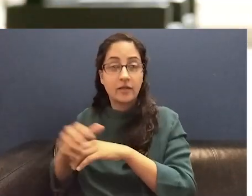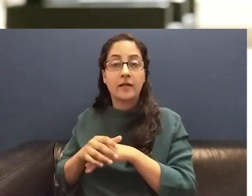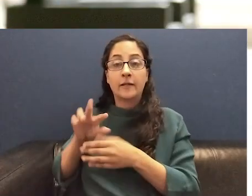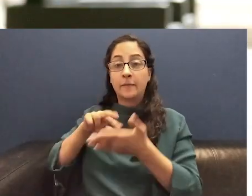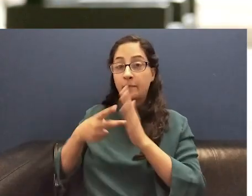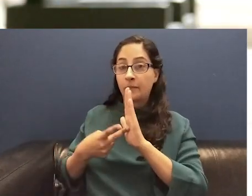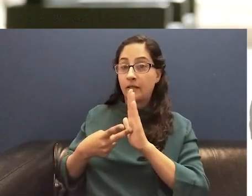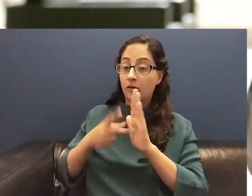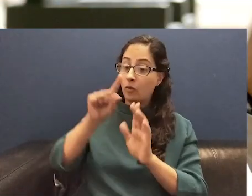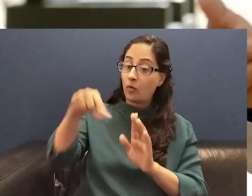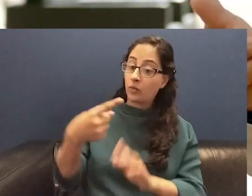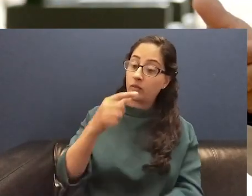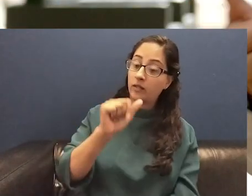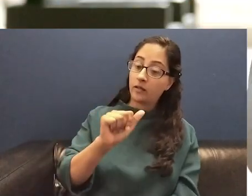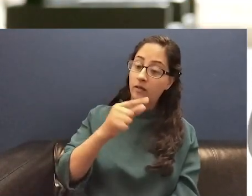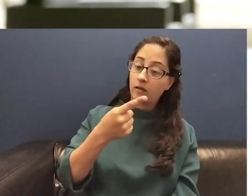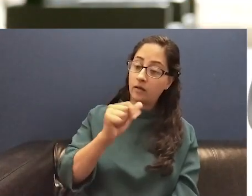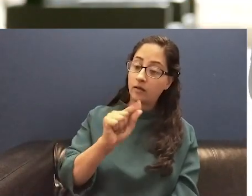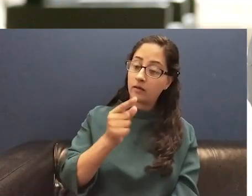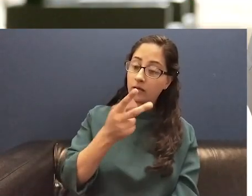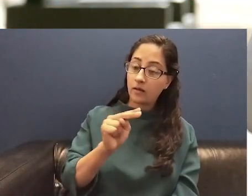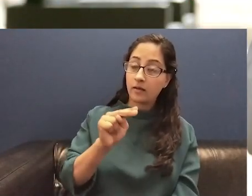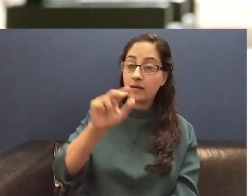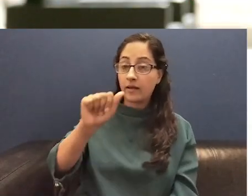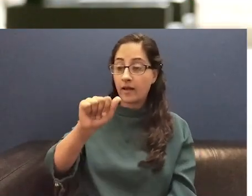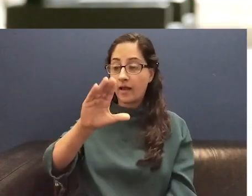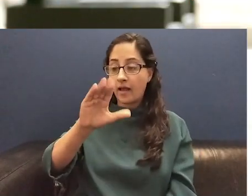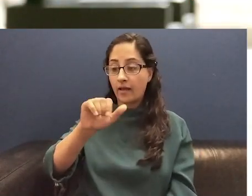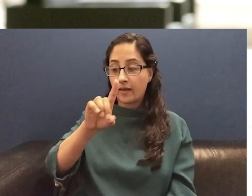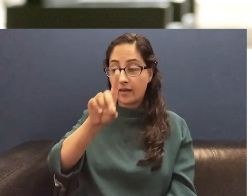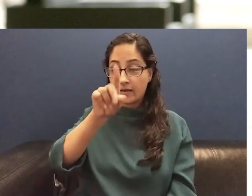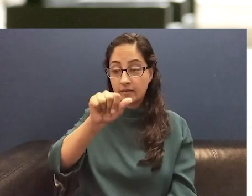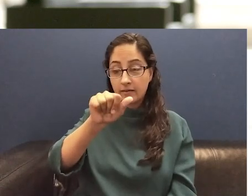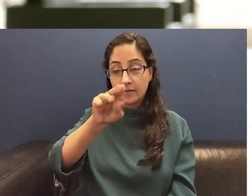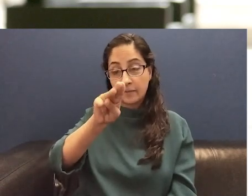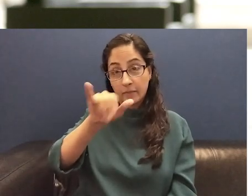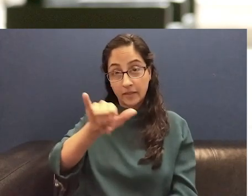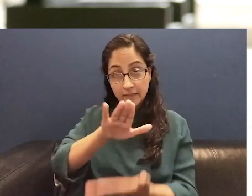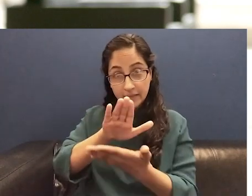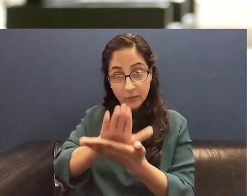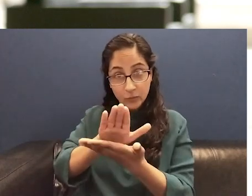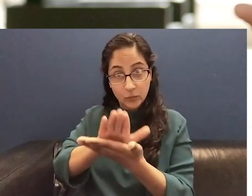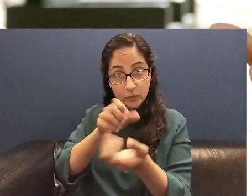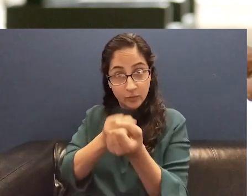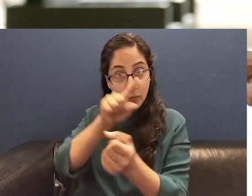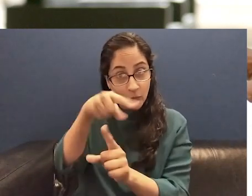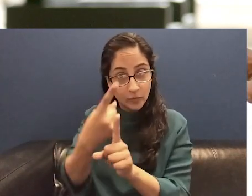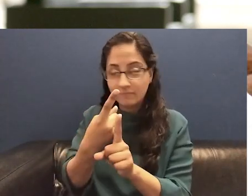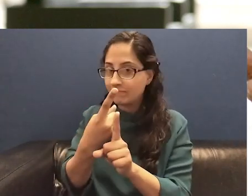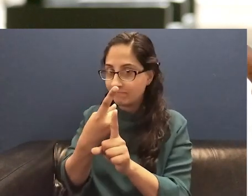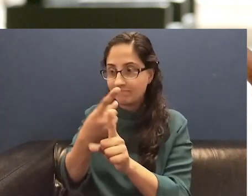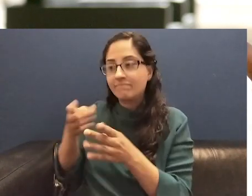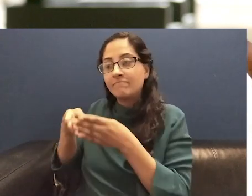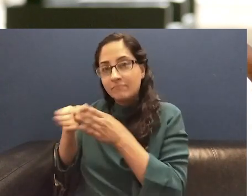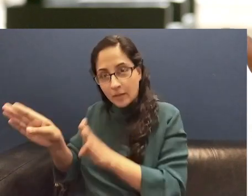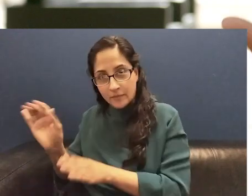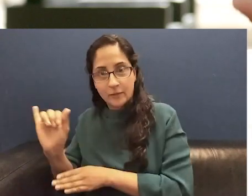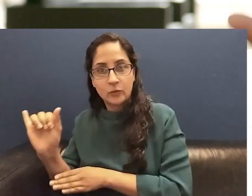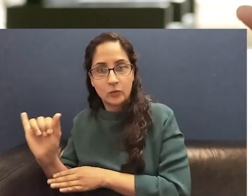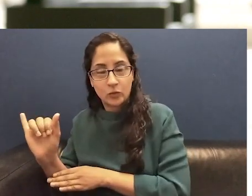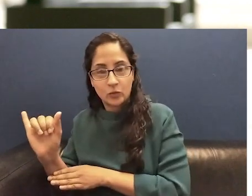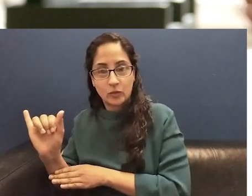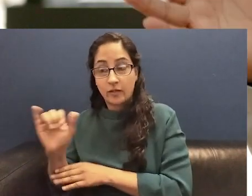And in fact, one of my biggest concerns about where we're going to have to focus after COVID is on the educational gap that's